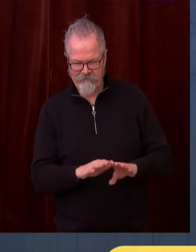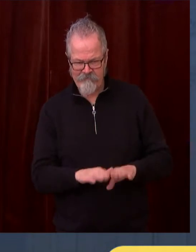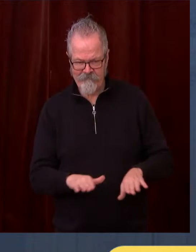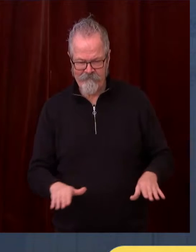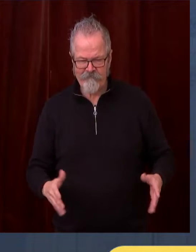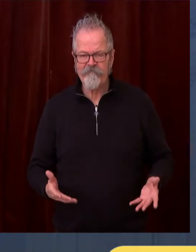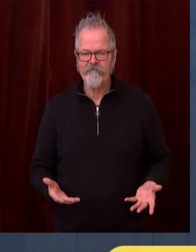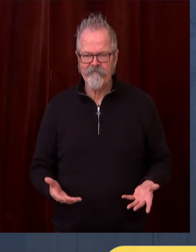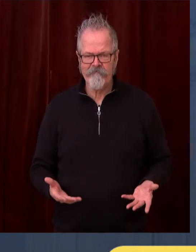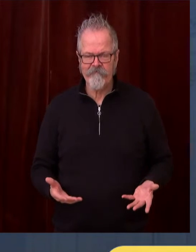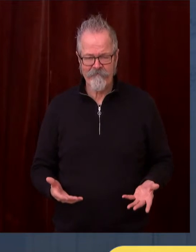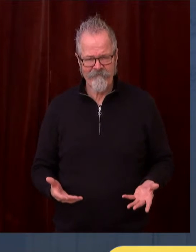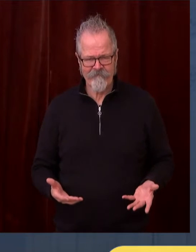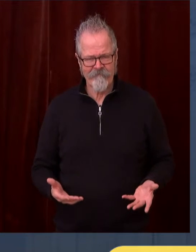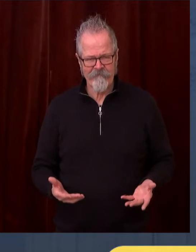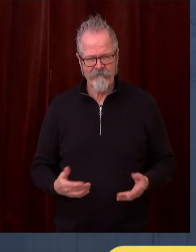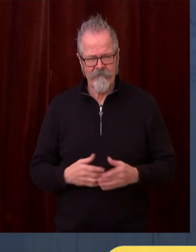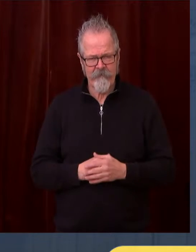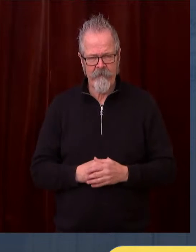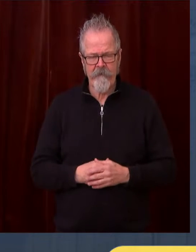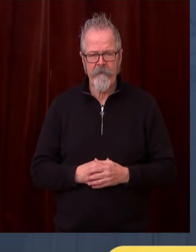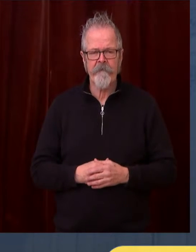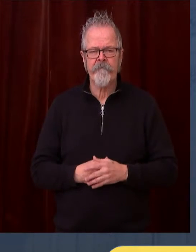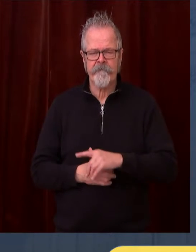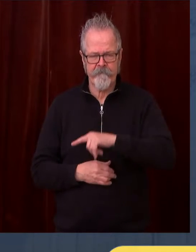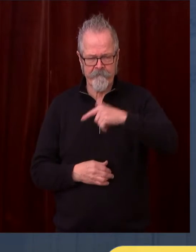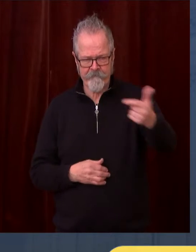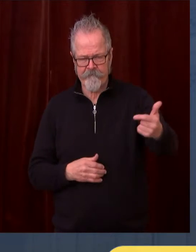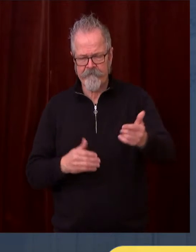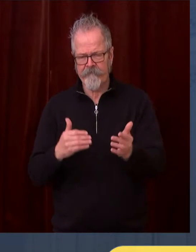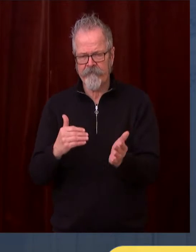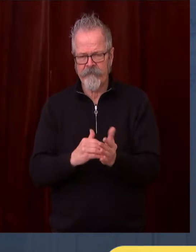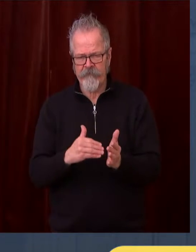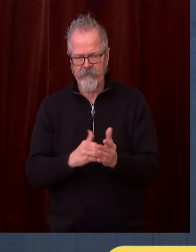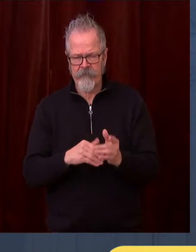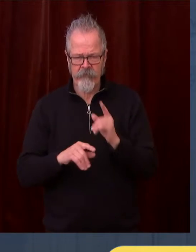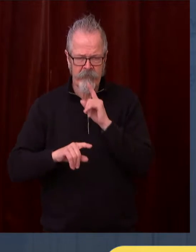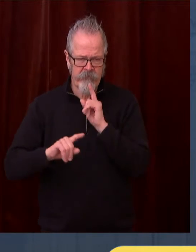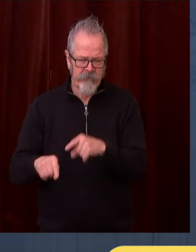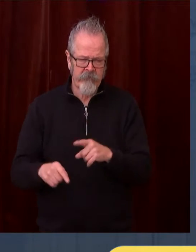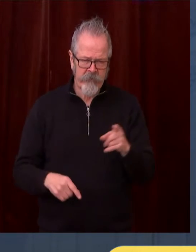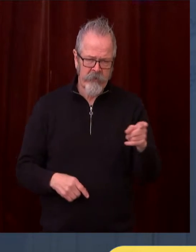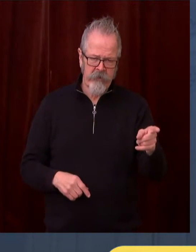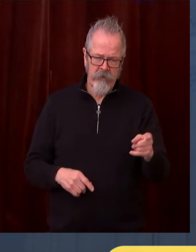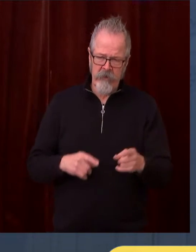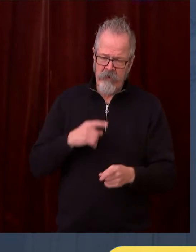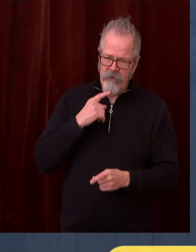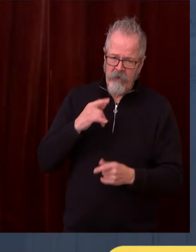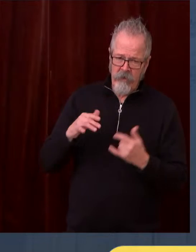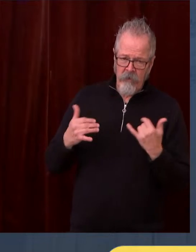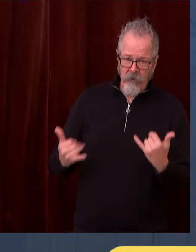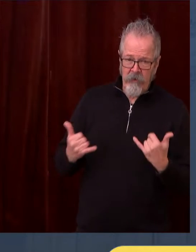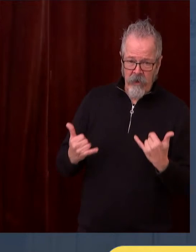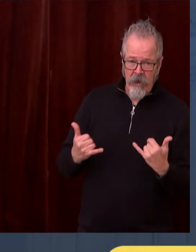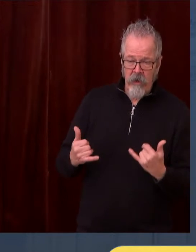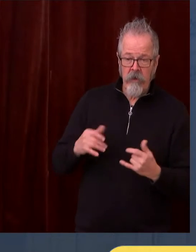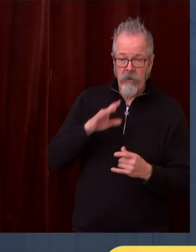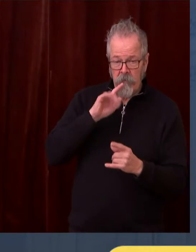carry out studies to look at its efficacy and safety under that age group.